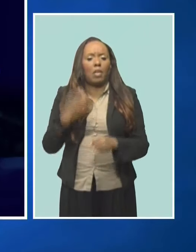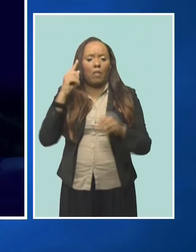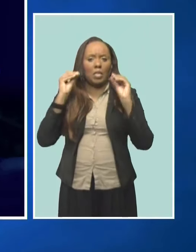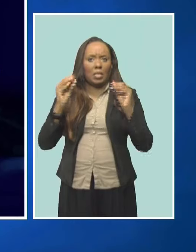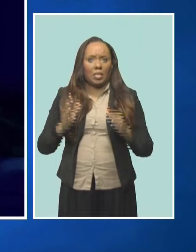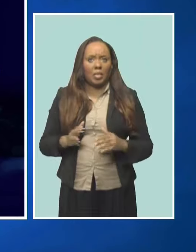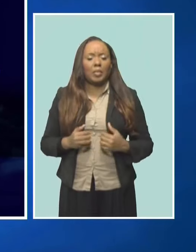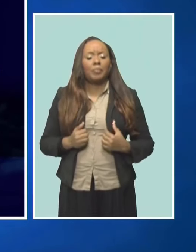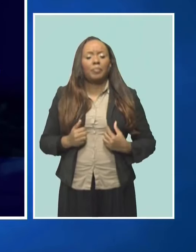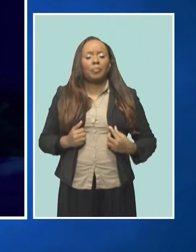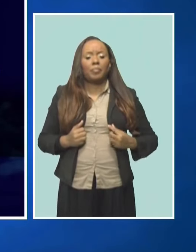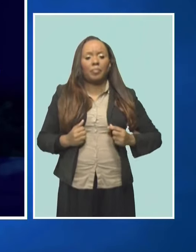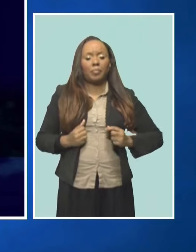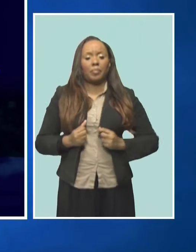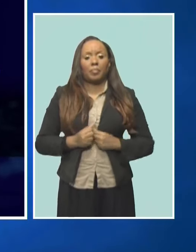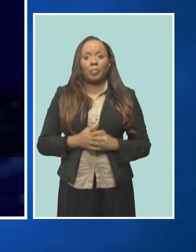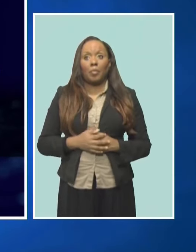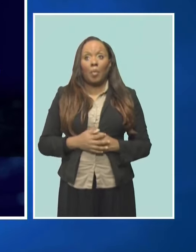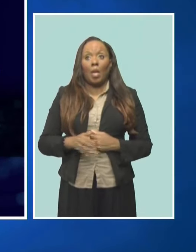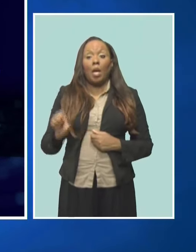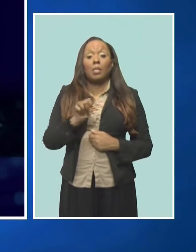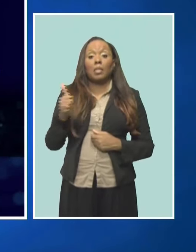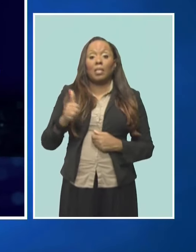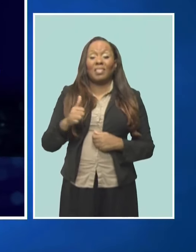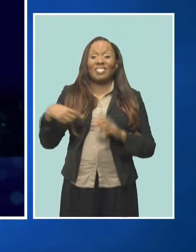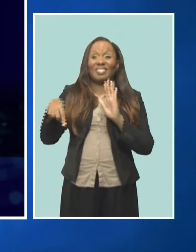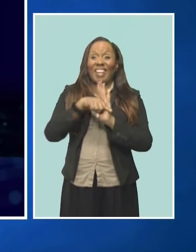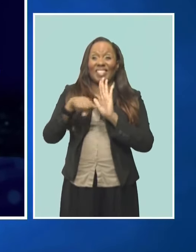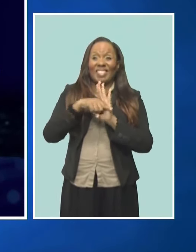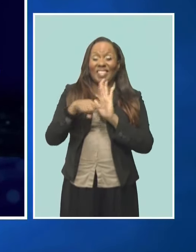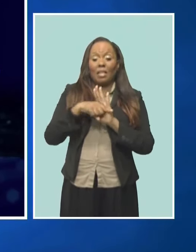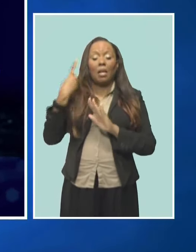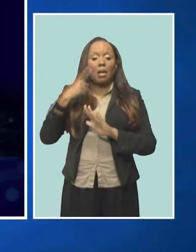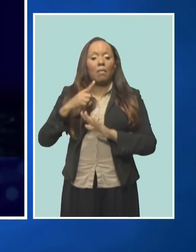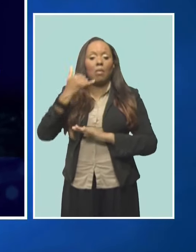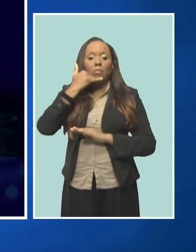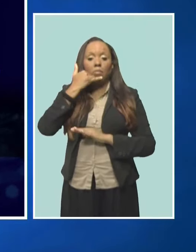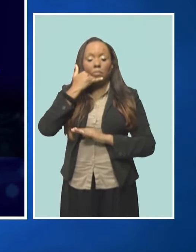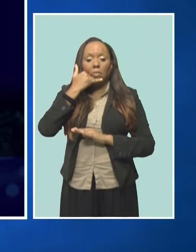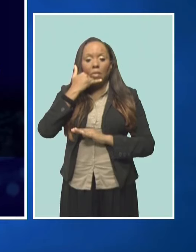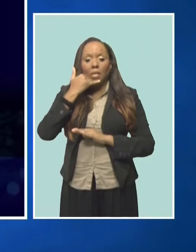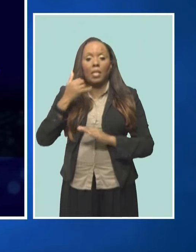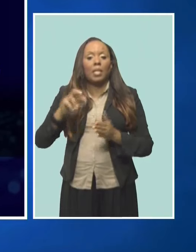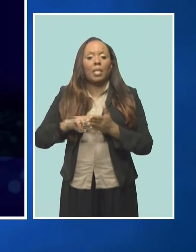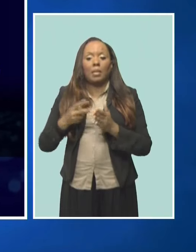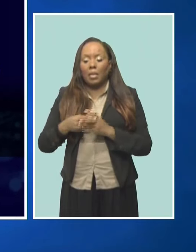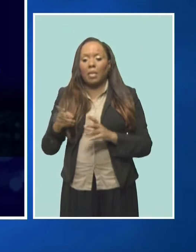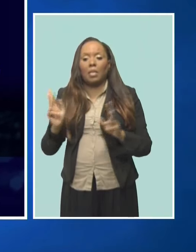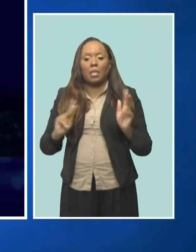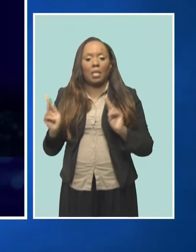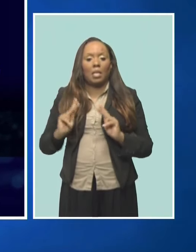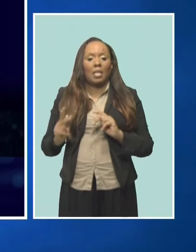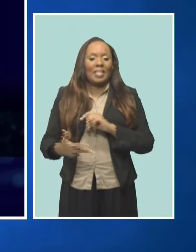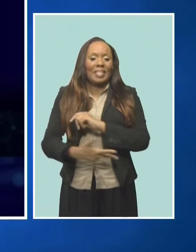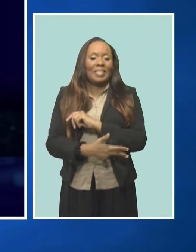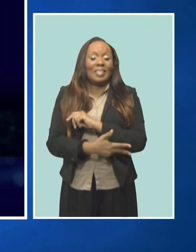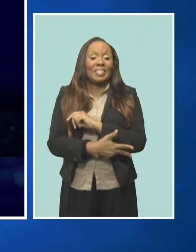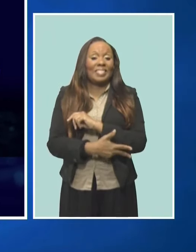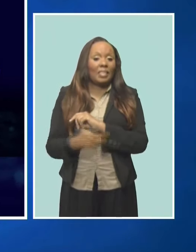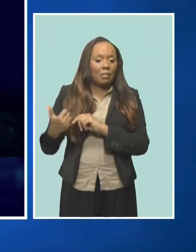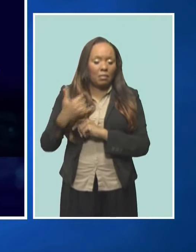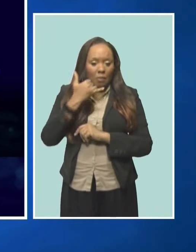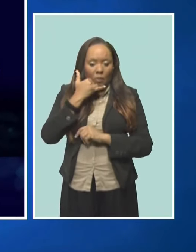negative impact in relation to cell phones and cell phone usage in schools is the increase in theft of cell phones,